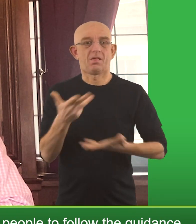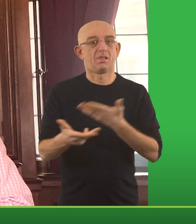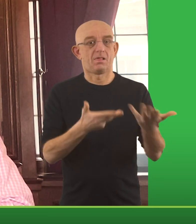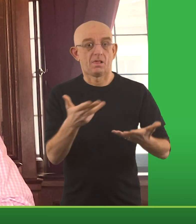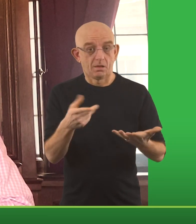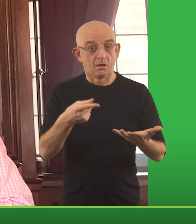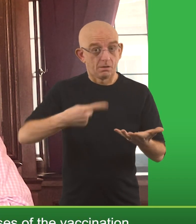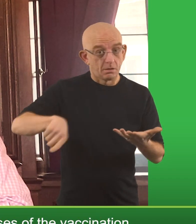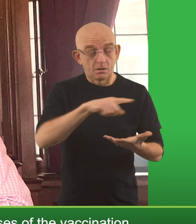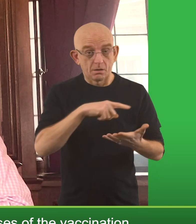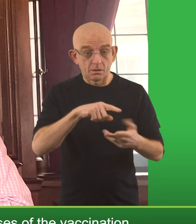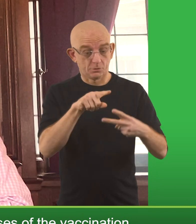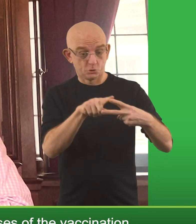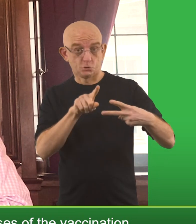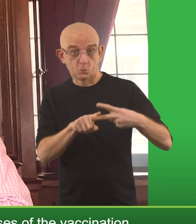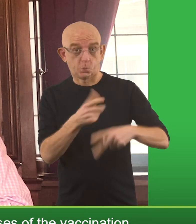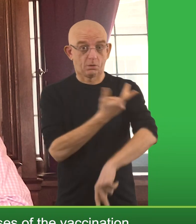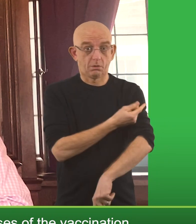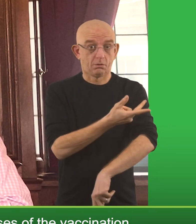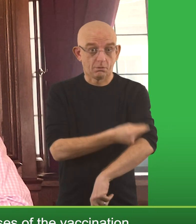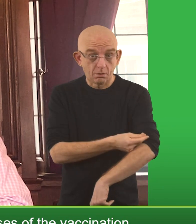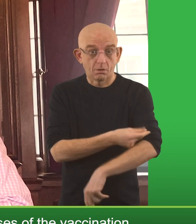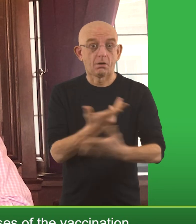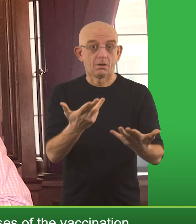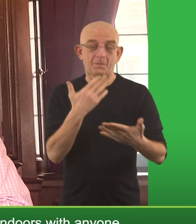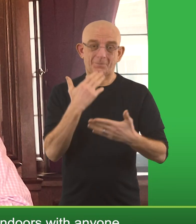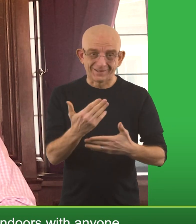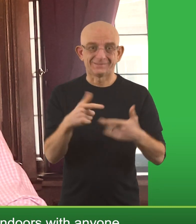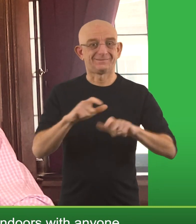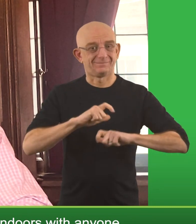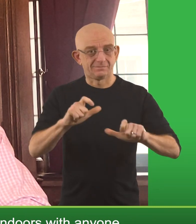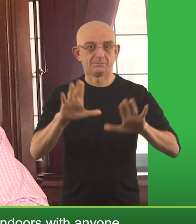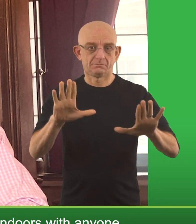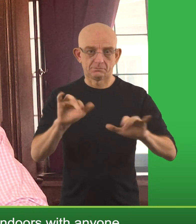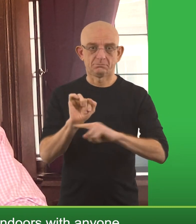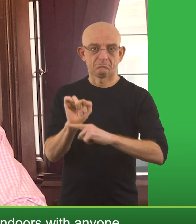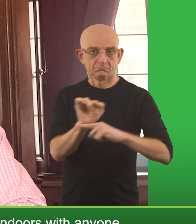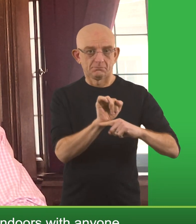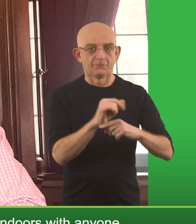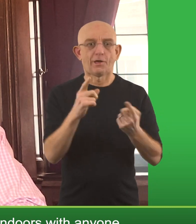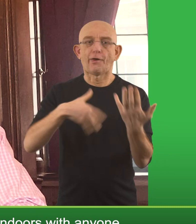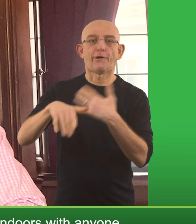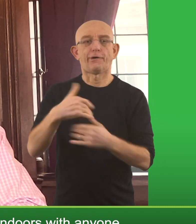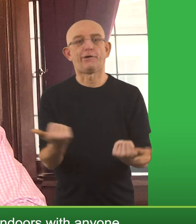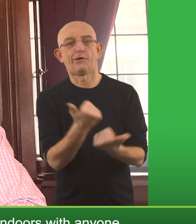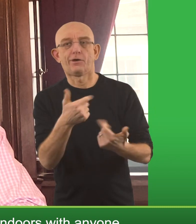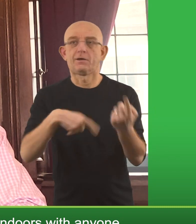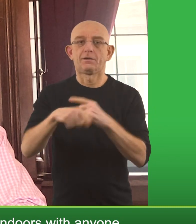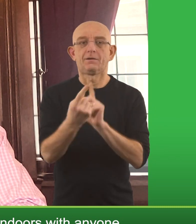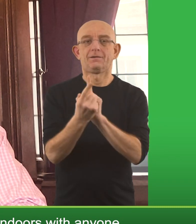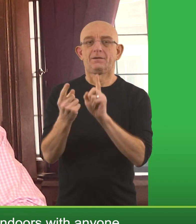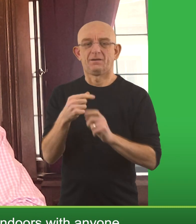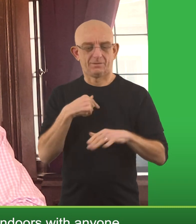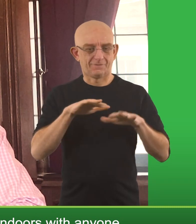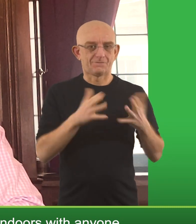spread. Until more people have had both doses of the vaccination, please continue to avoid meeting indoors with